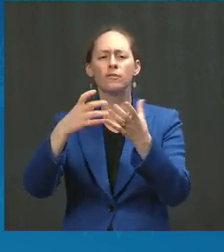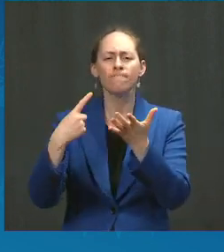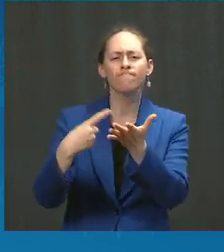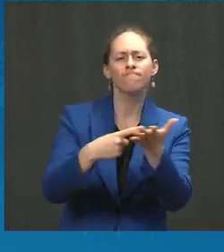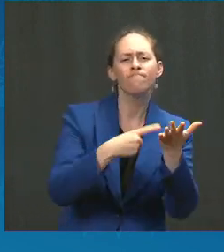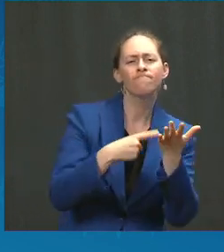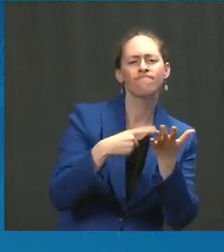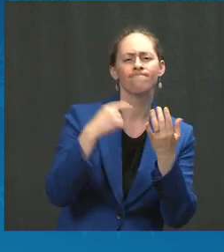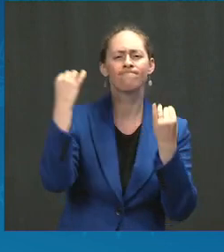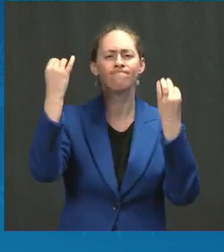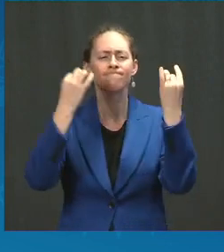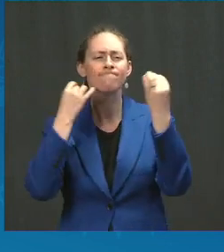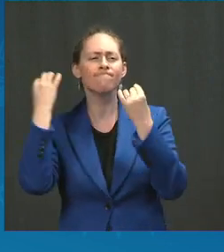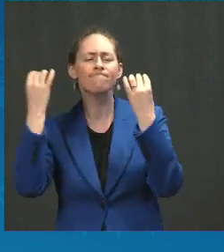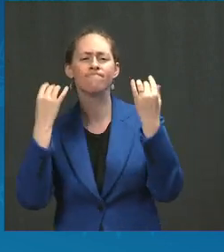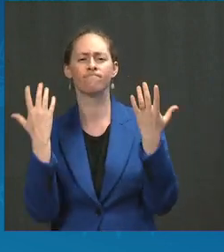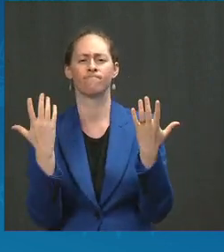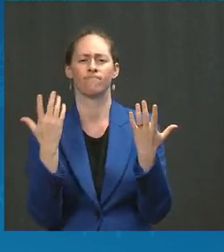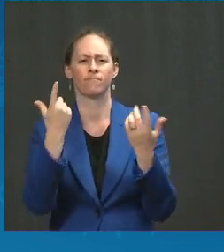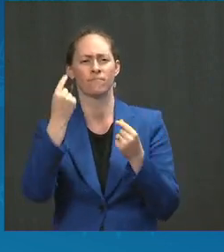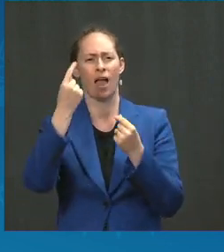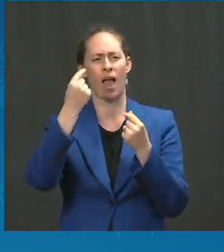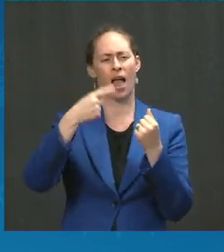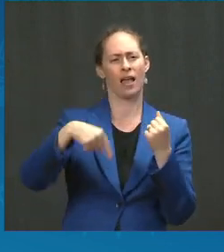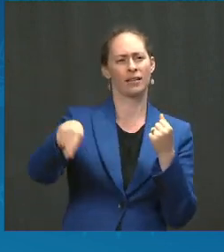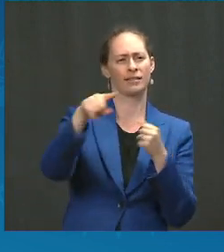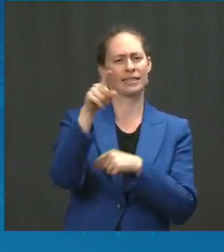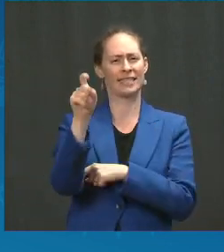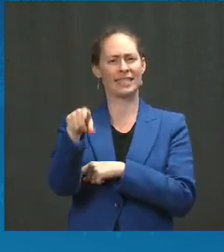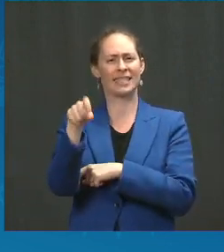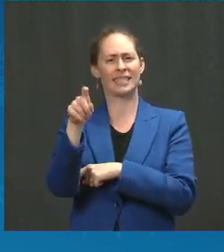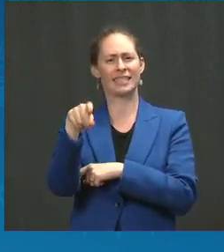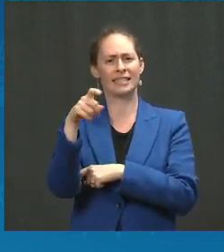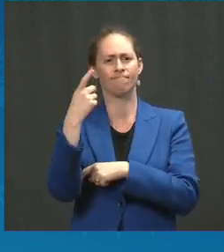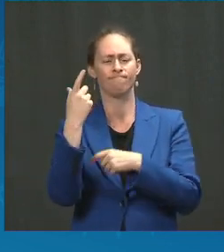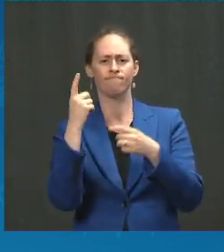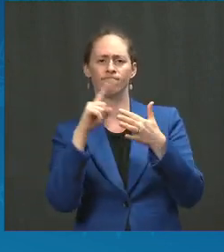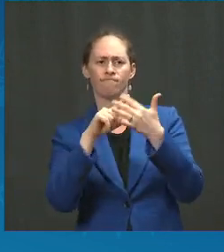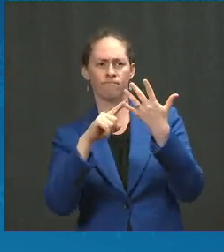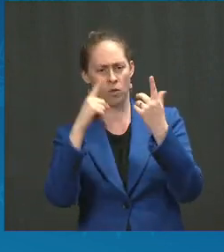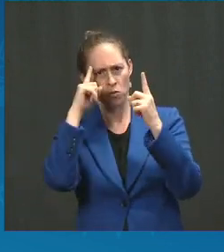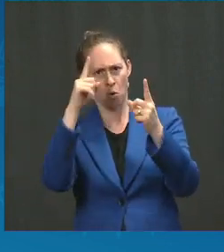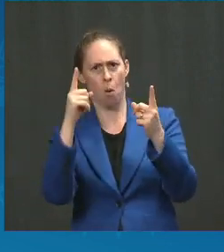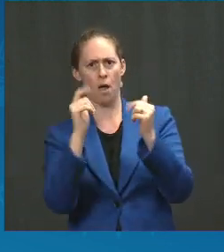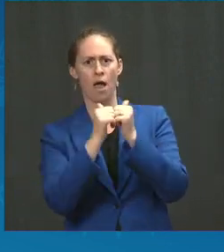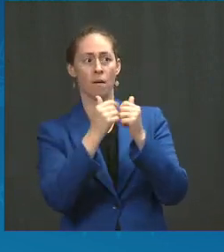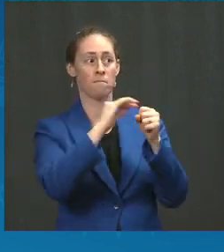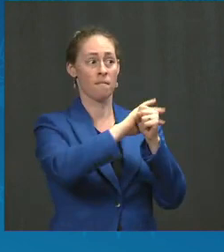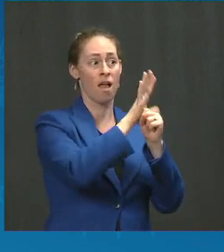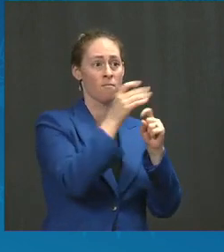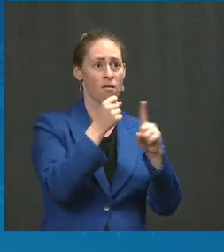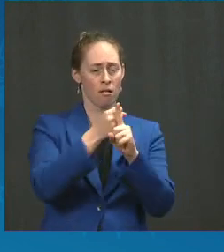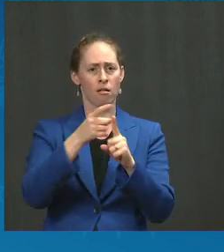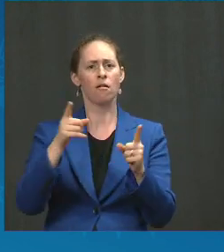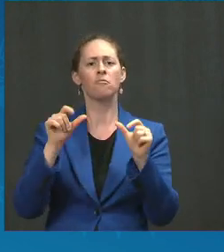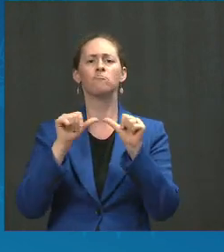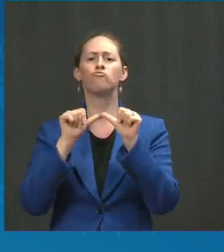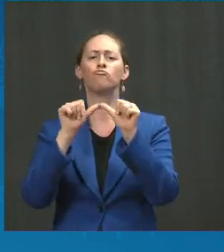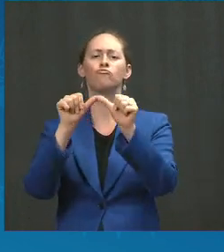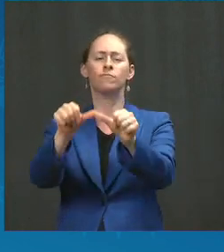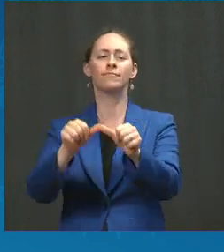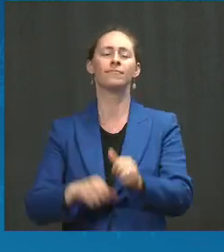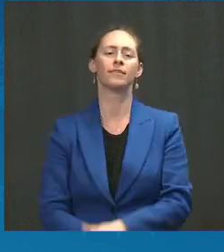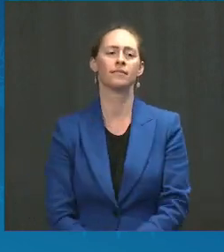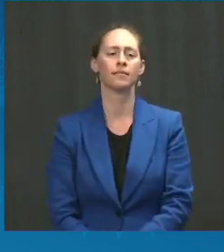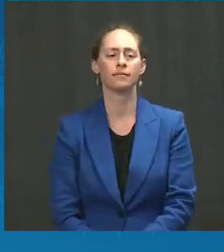they need to recover from the pandemic. The series is focused on helping them understand the benefits of the American Rescue Plan, provide pathways